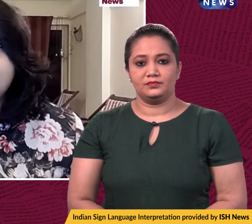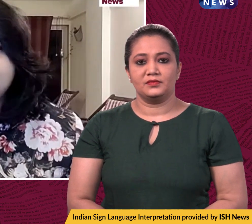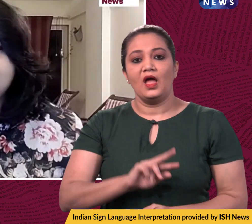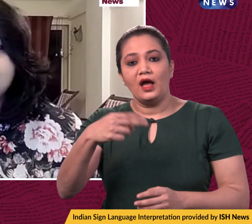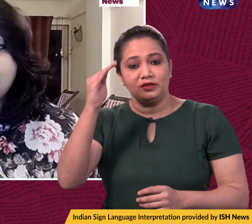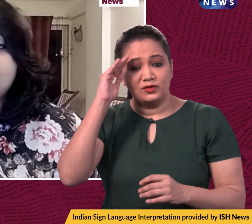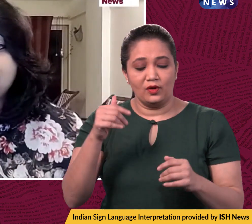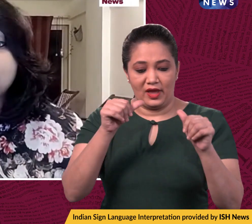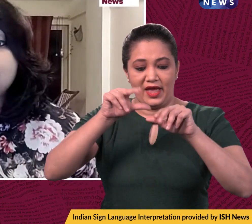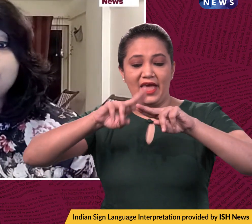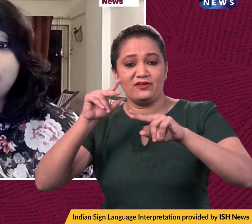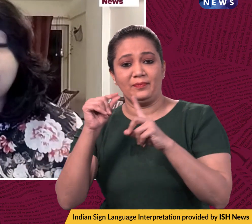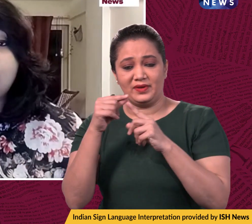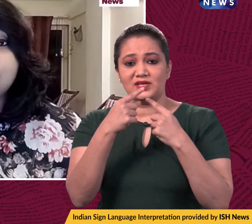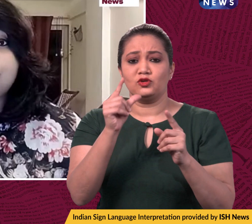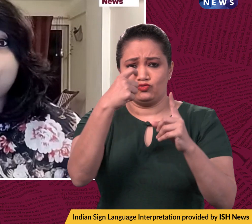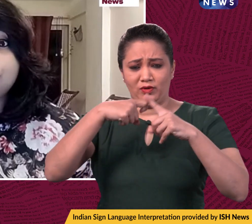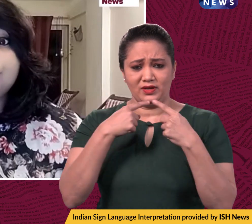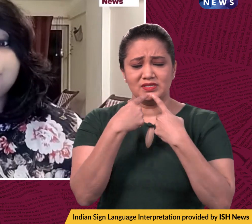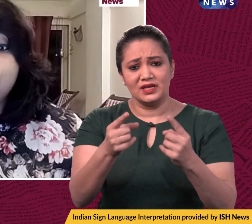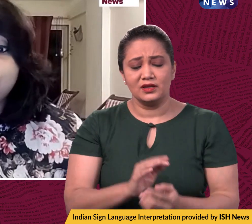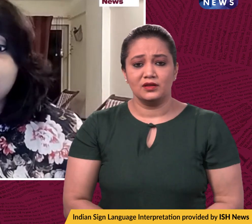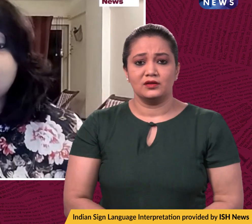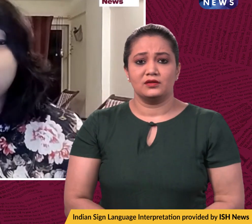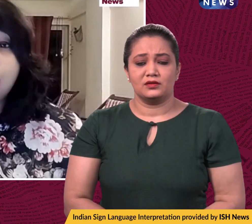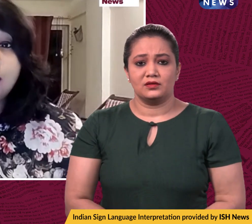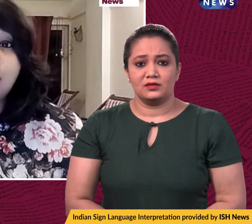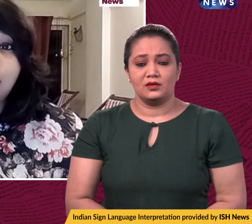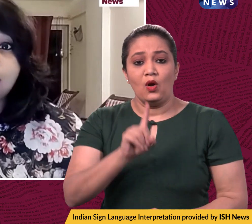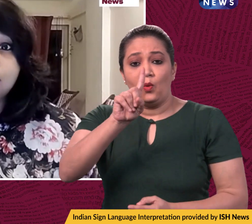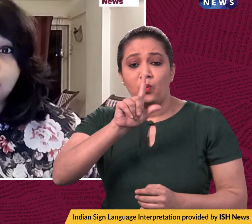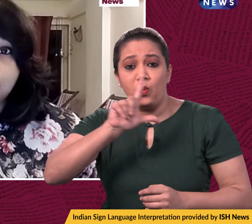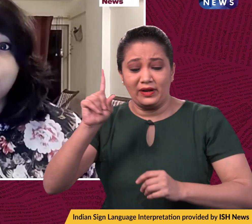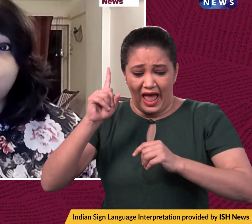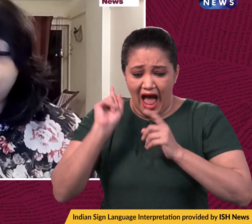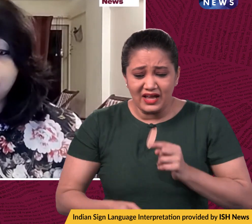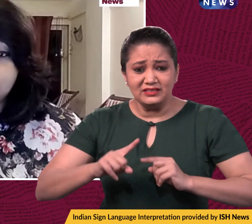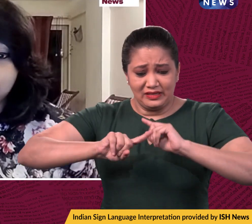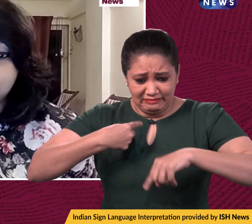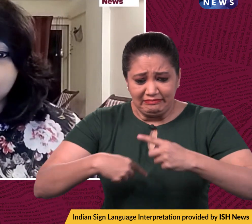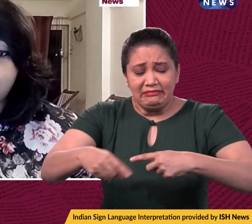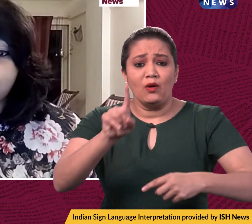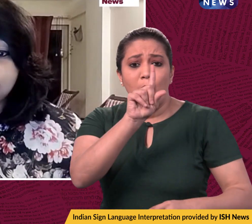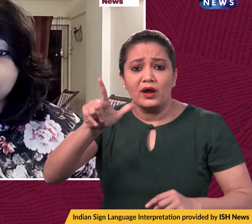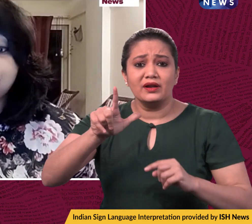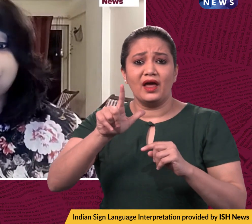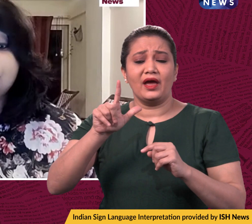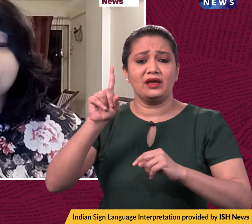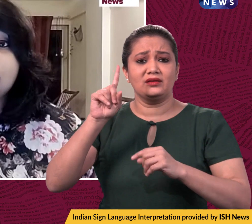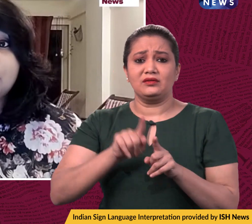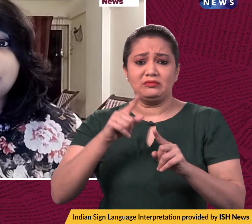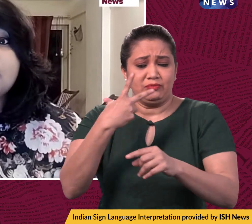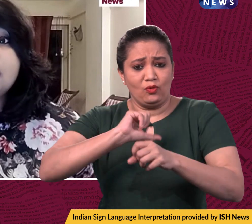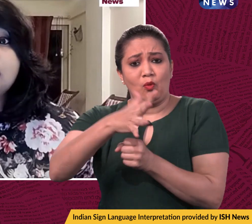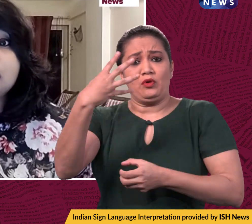Also, according to AFP, the UK has reported more than 1 lakh daily COVID cases on Wednesday for the